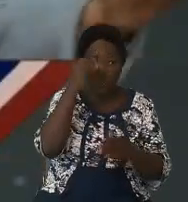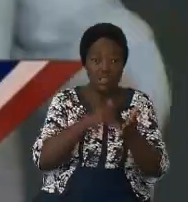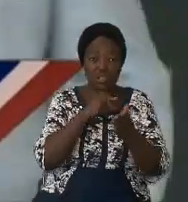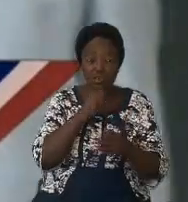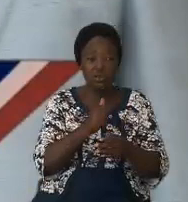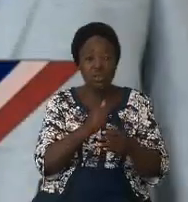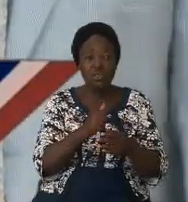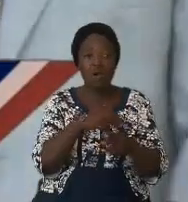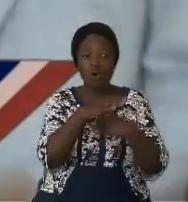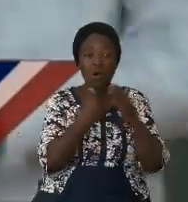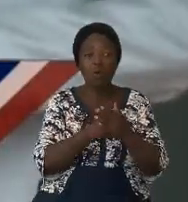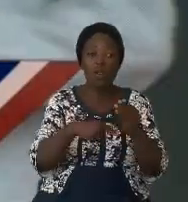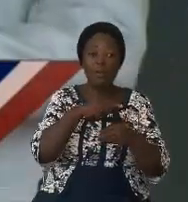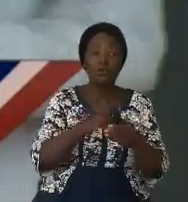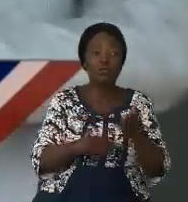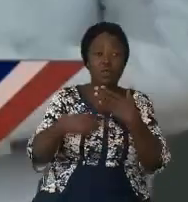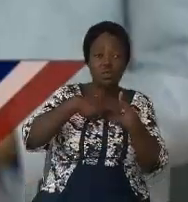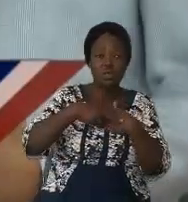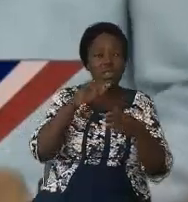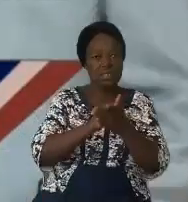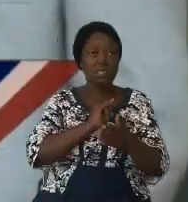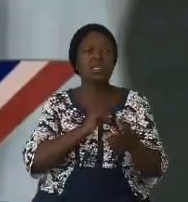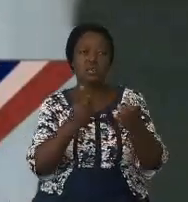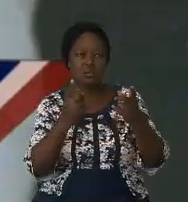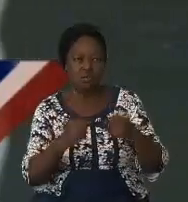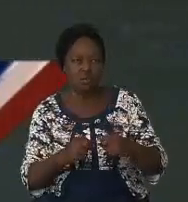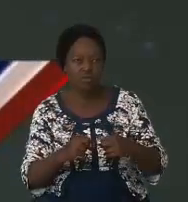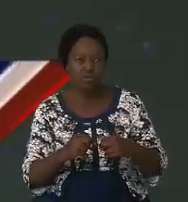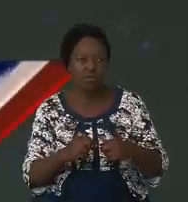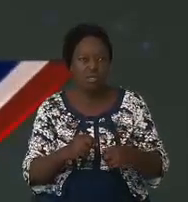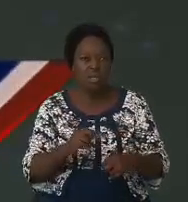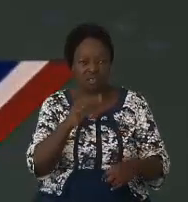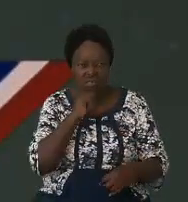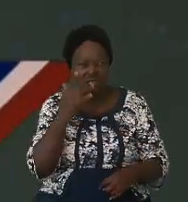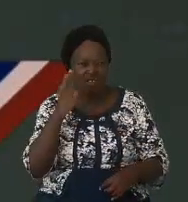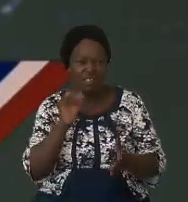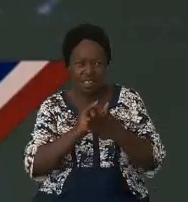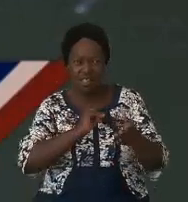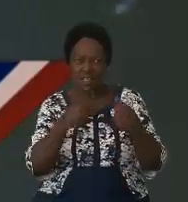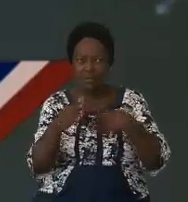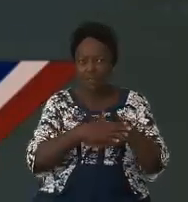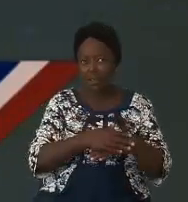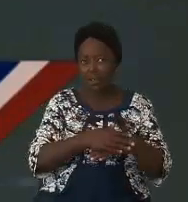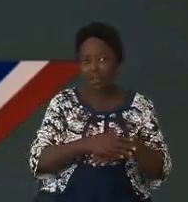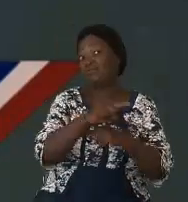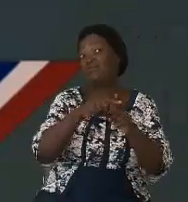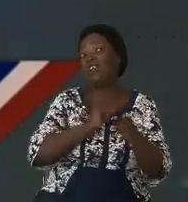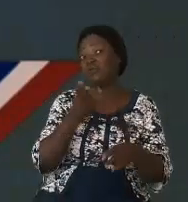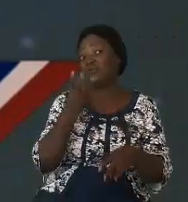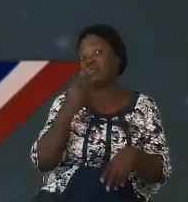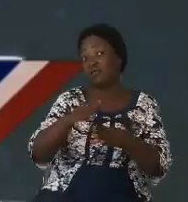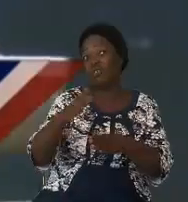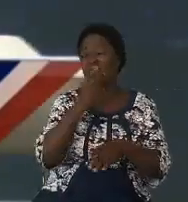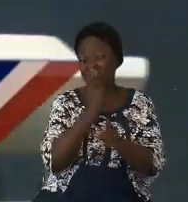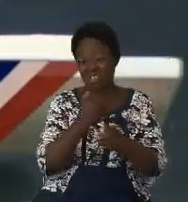with supplication. You know, it's not a proud return that I come and you're lucky